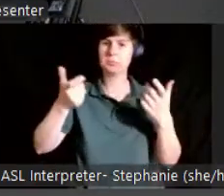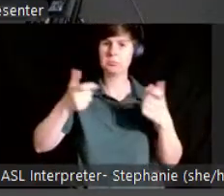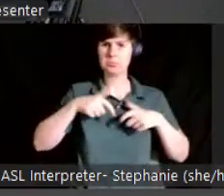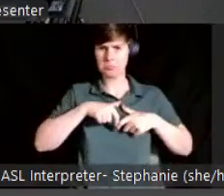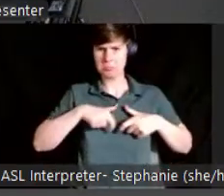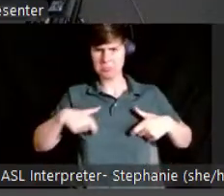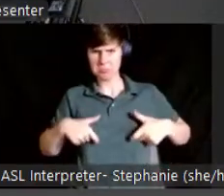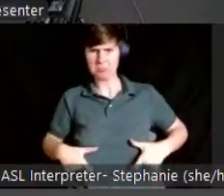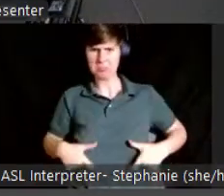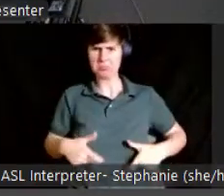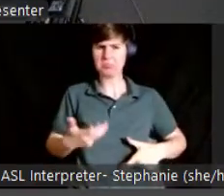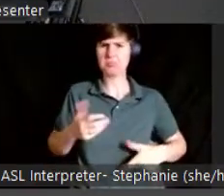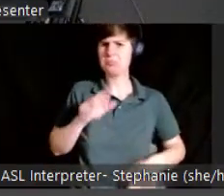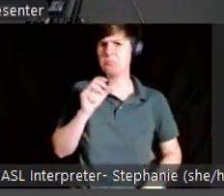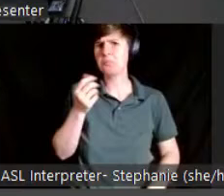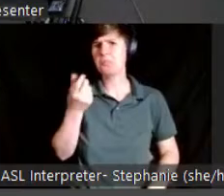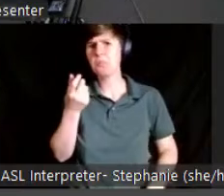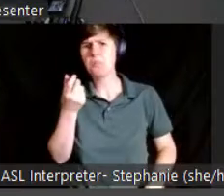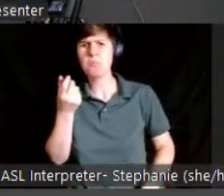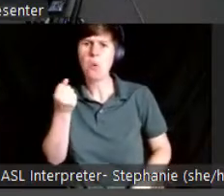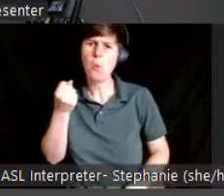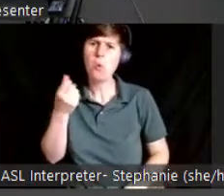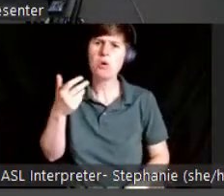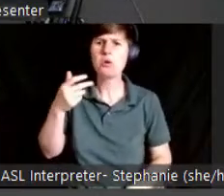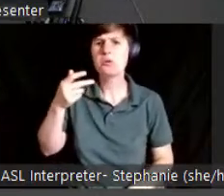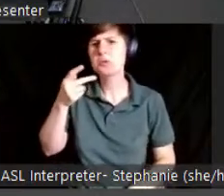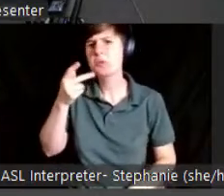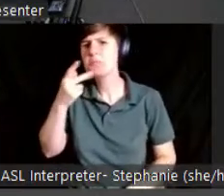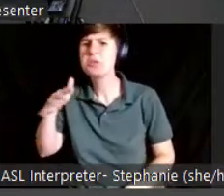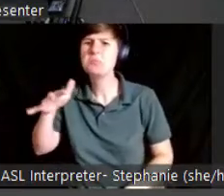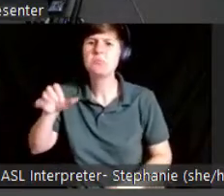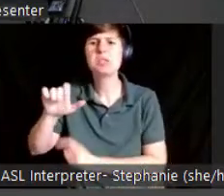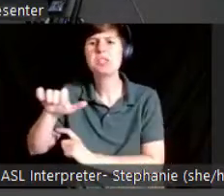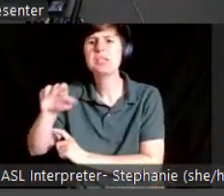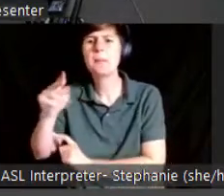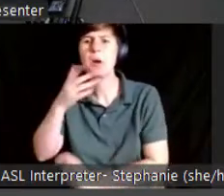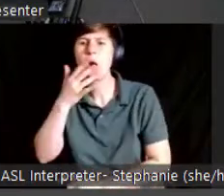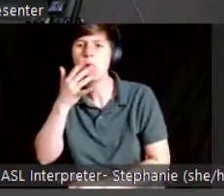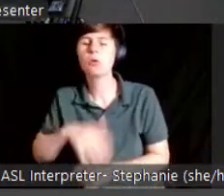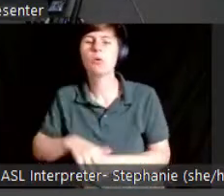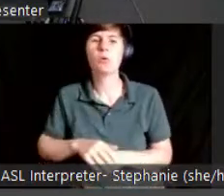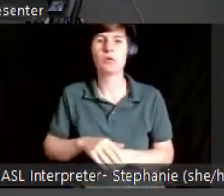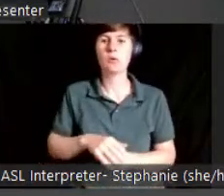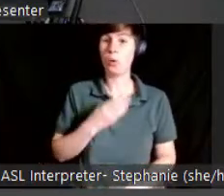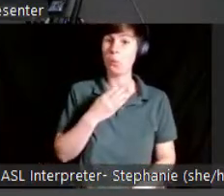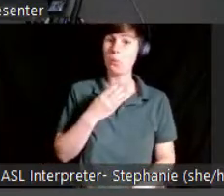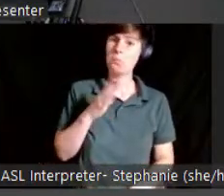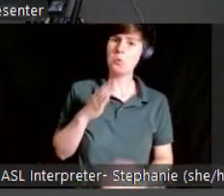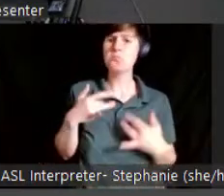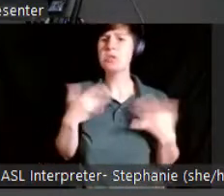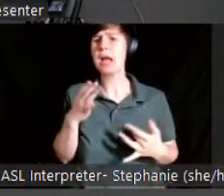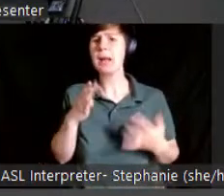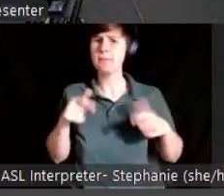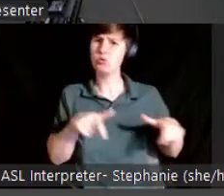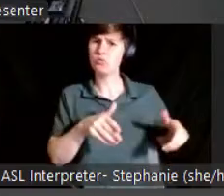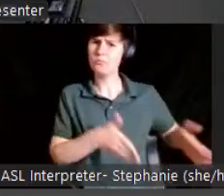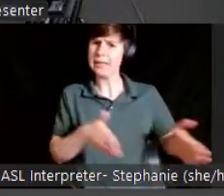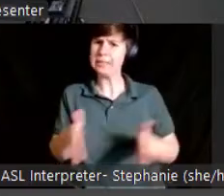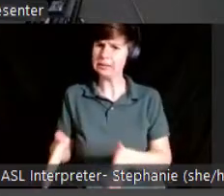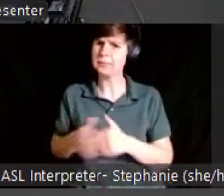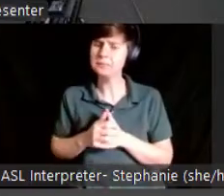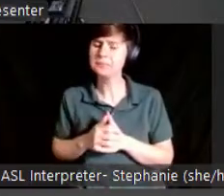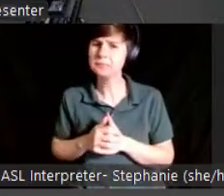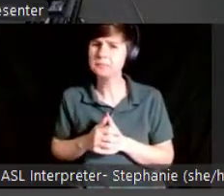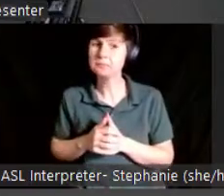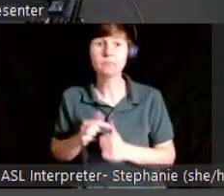orange, pink, maybe salmon, and blue, light blue and dark blue, and light blue pants. I'm always glad to be